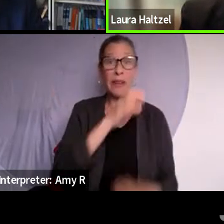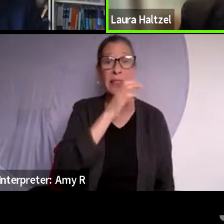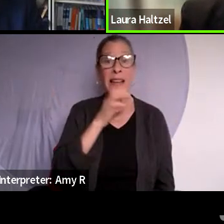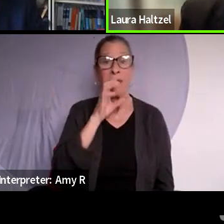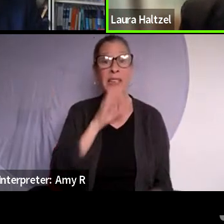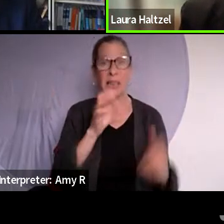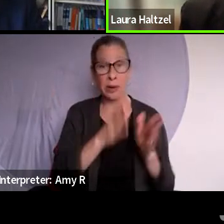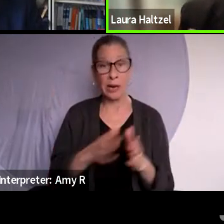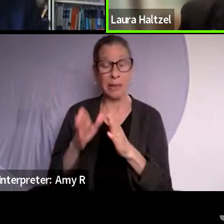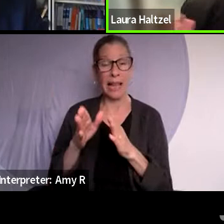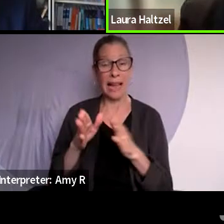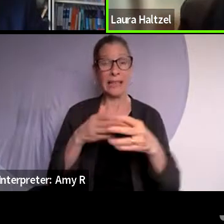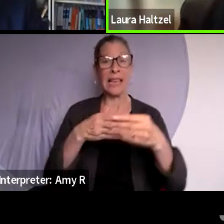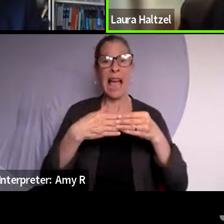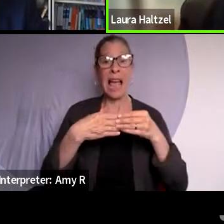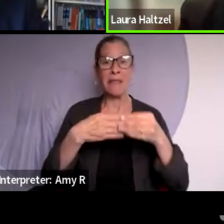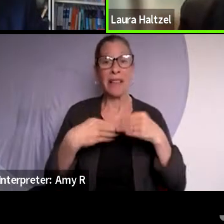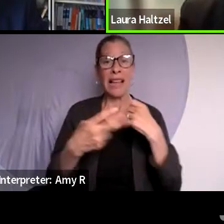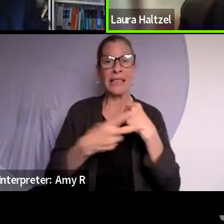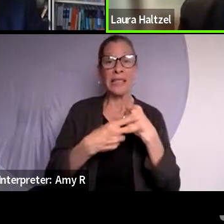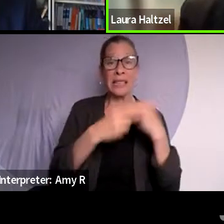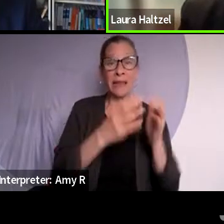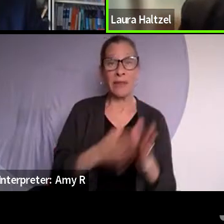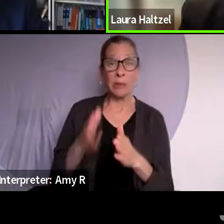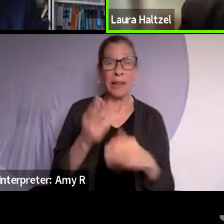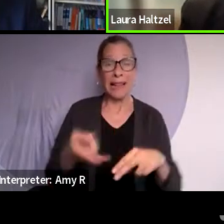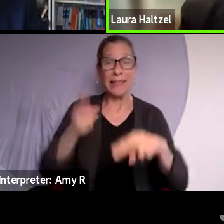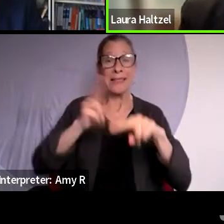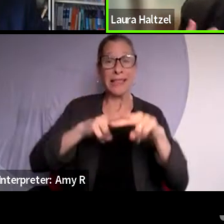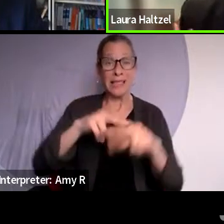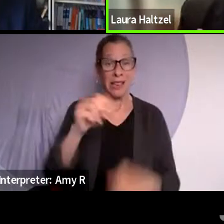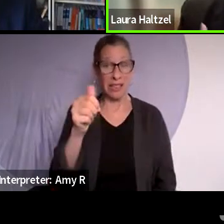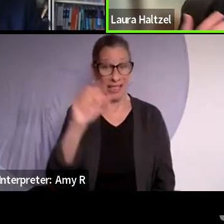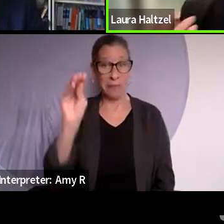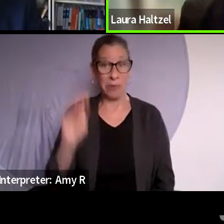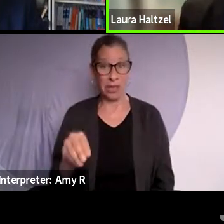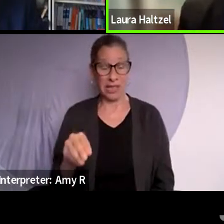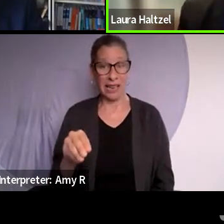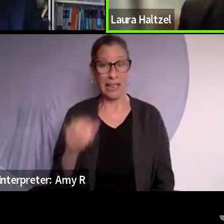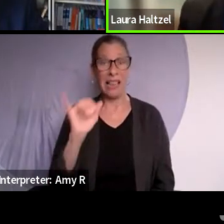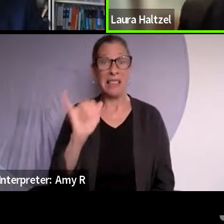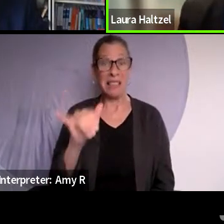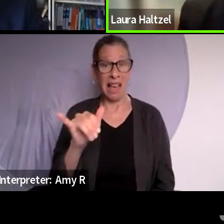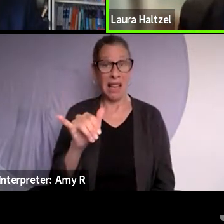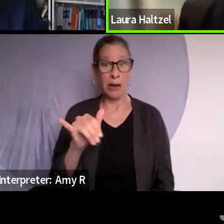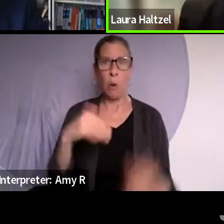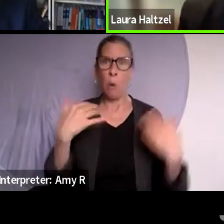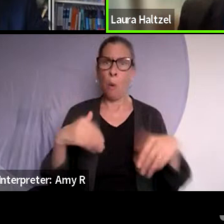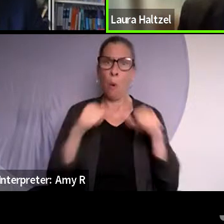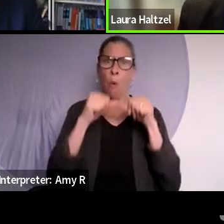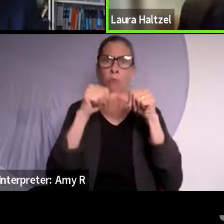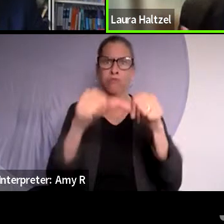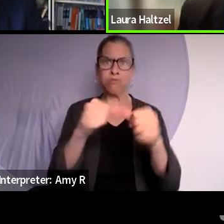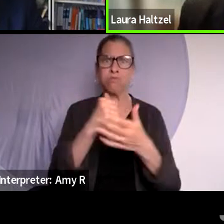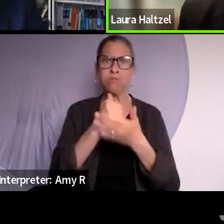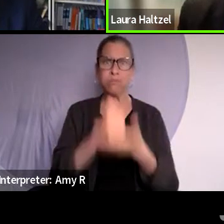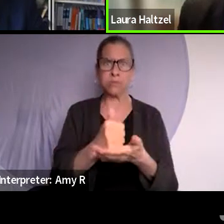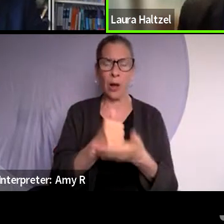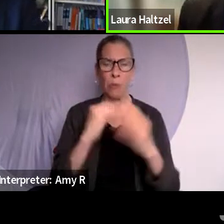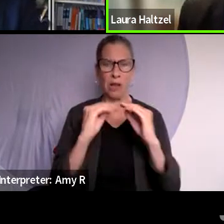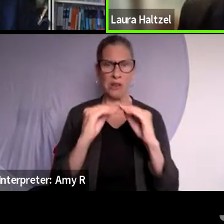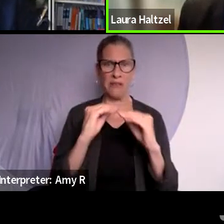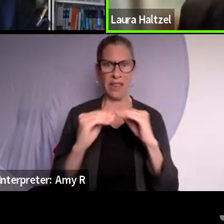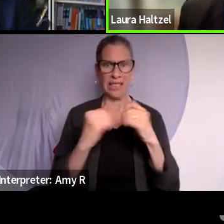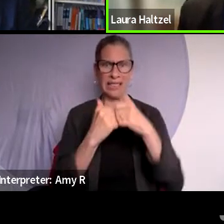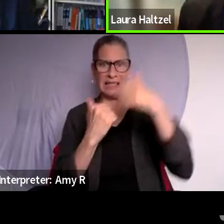plans and flex savings plans, that's another 10. So that can go a long way towards fixing the